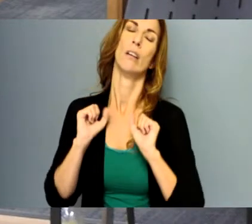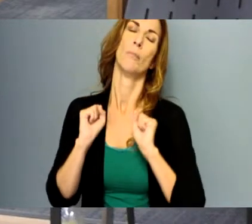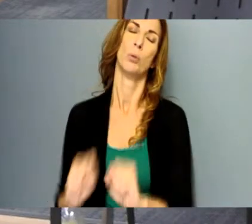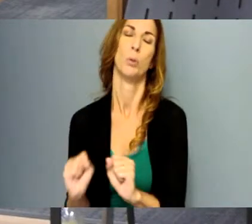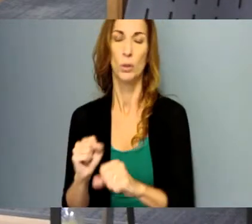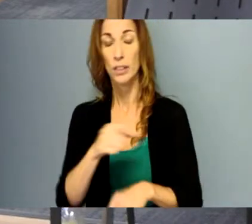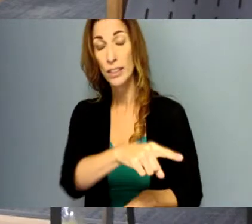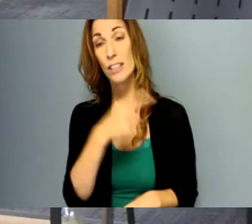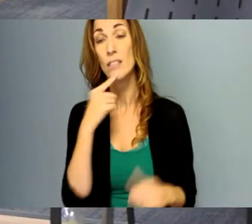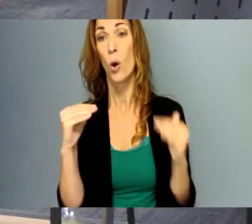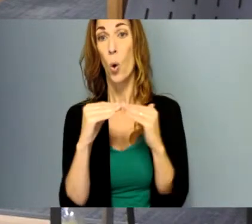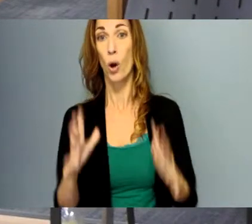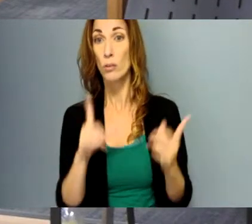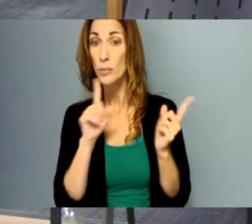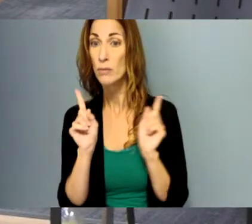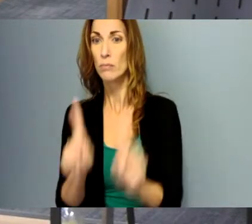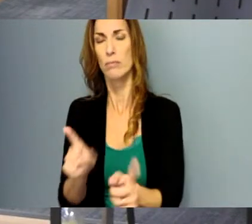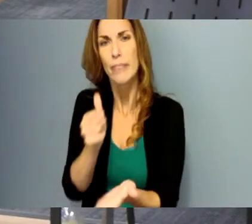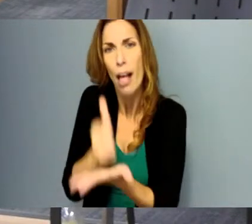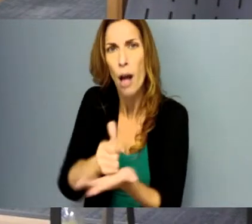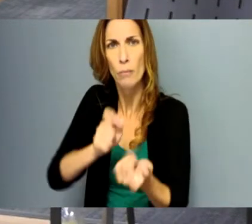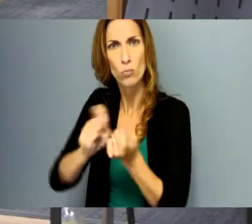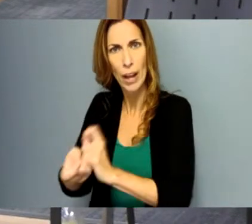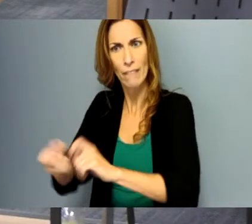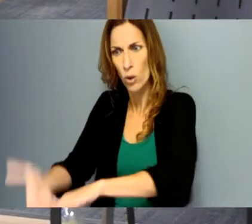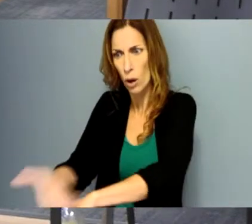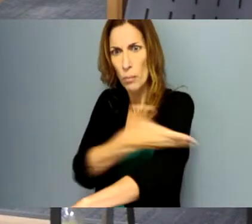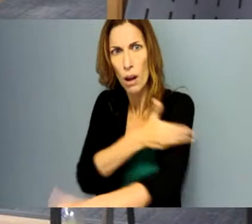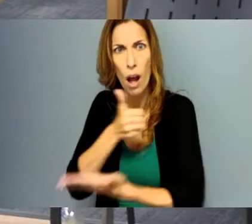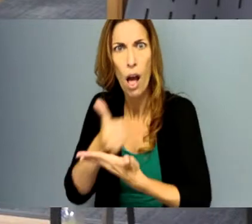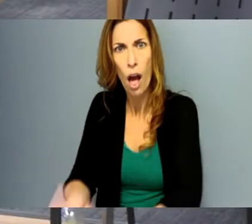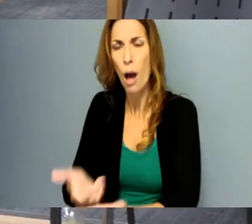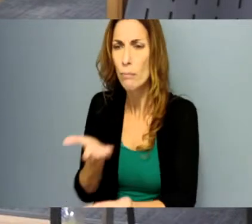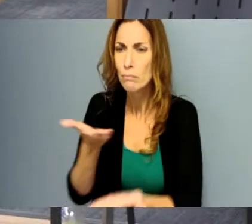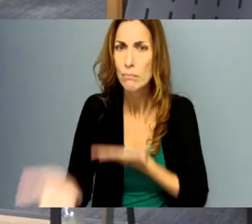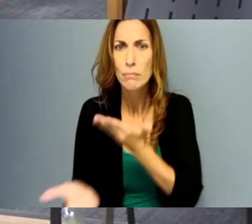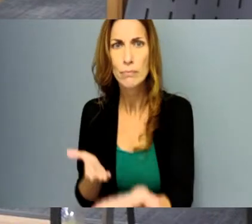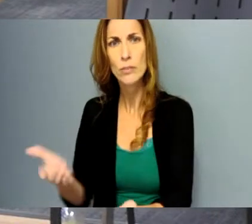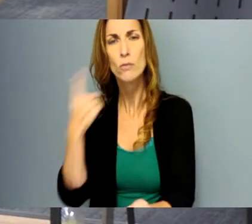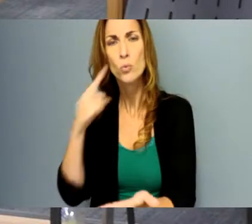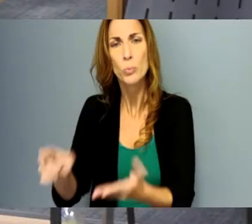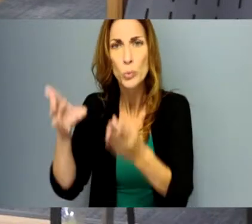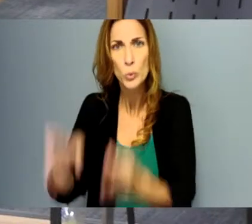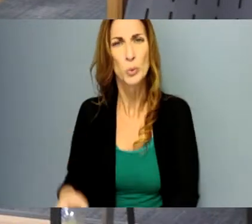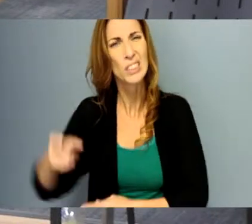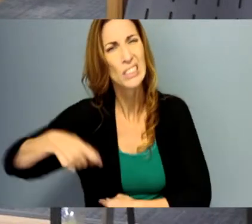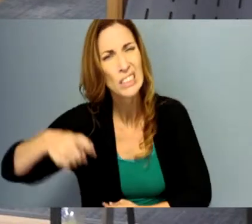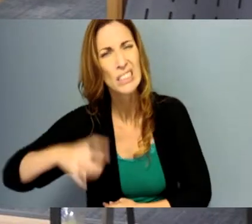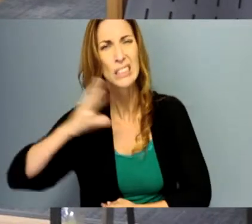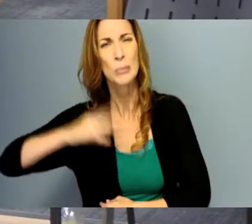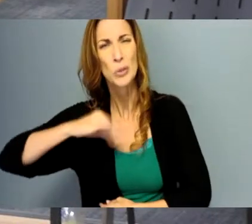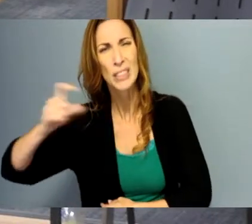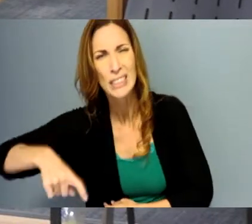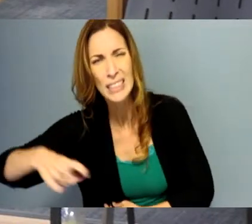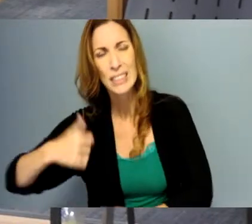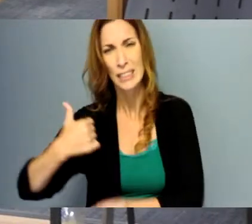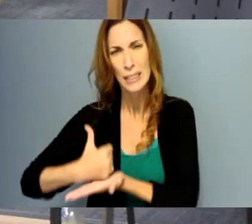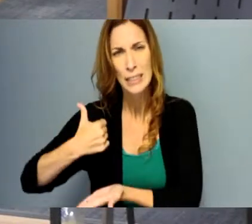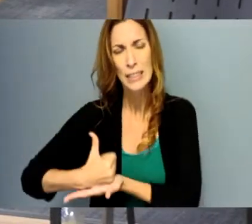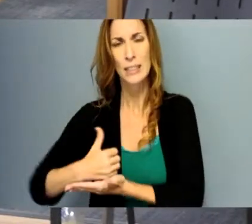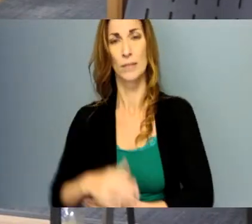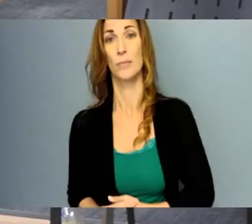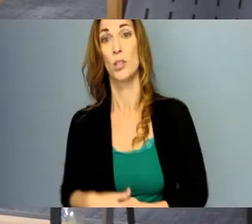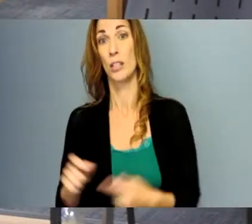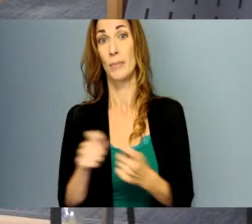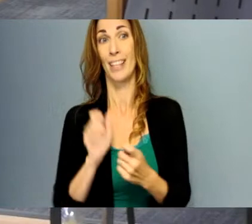officer, a co-responder is a transformative change in how we can provide assistance to those in need. In particular, our co-responder, Kara,